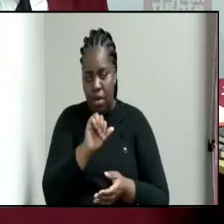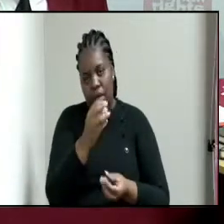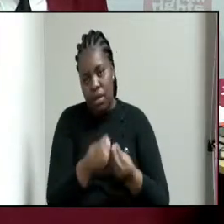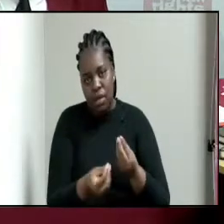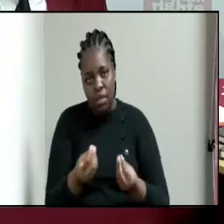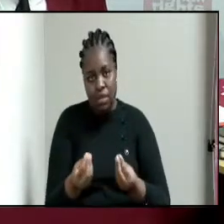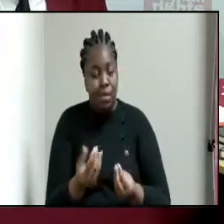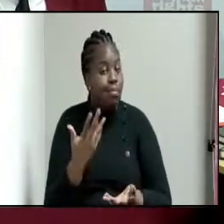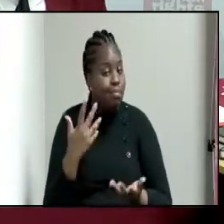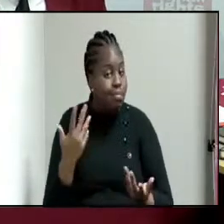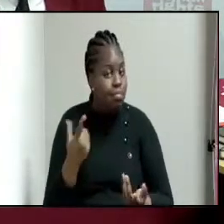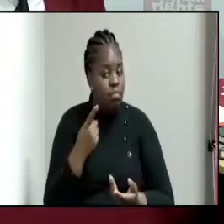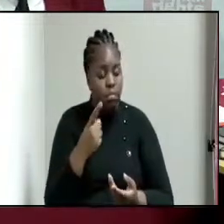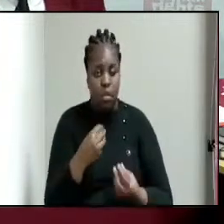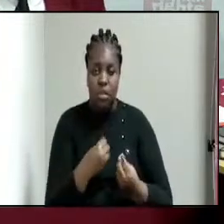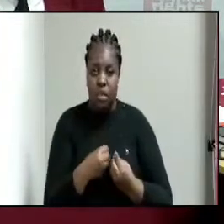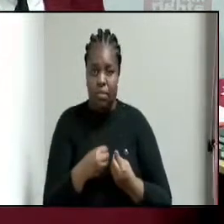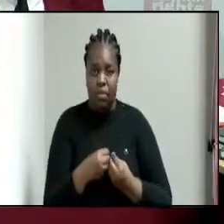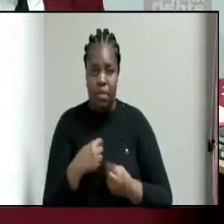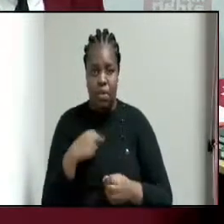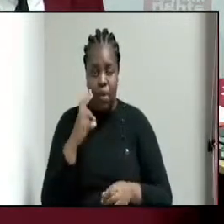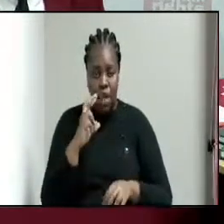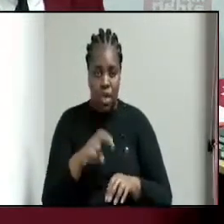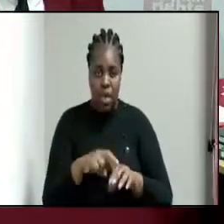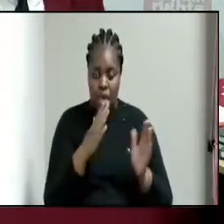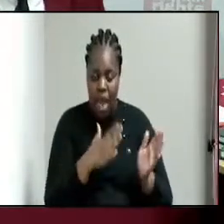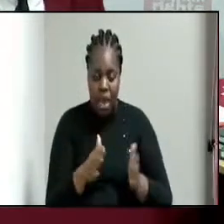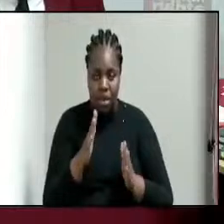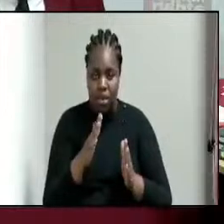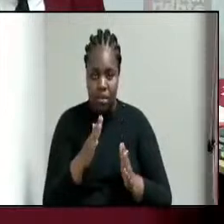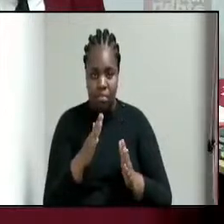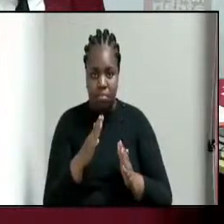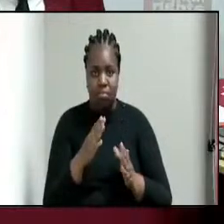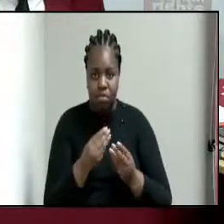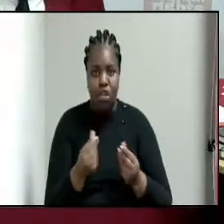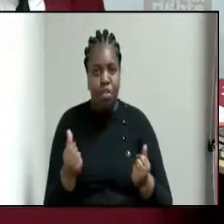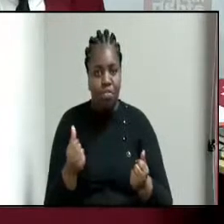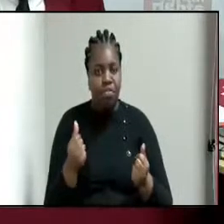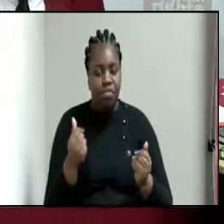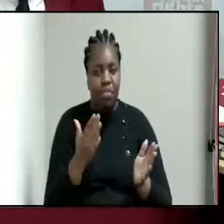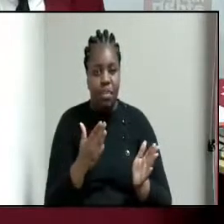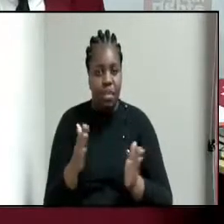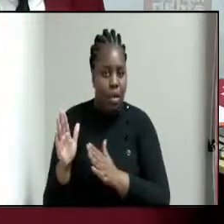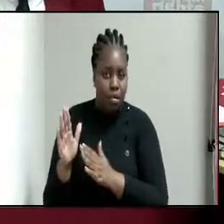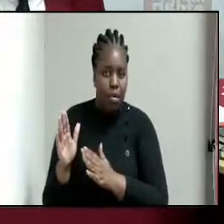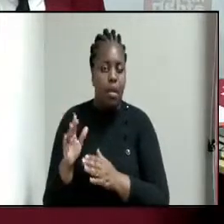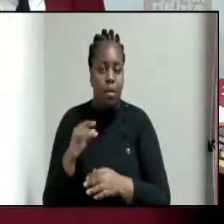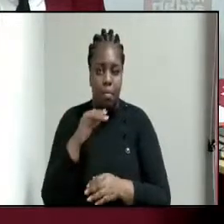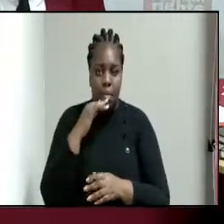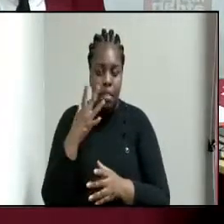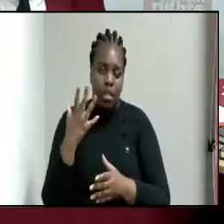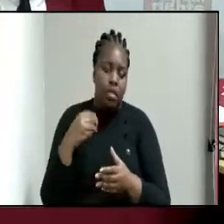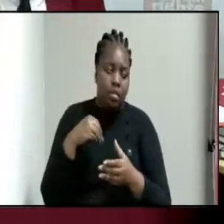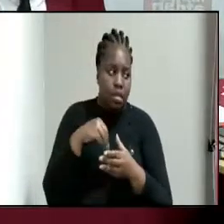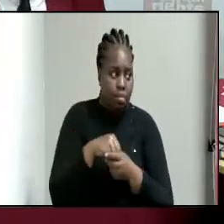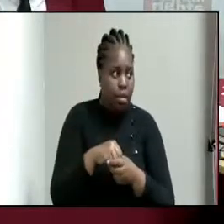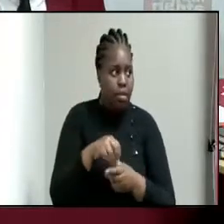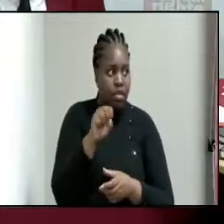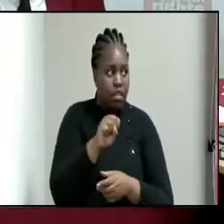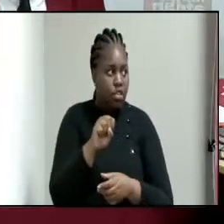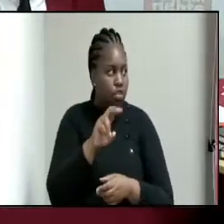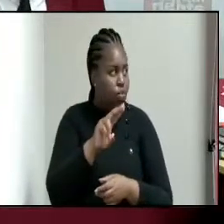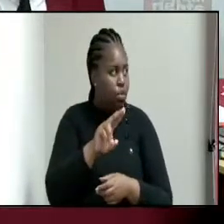and whether that may be something that needs to be addressed separately as opposed to as part of